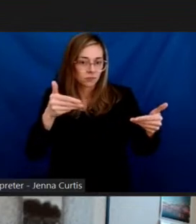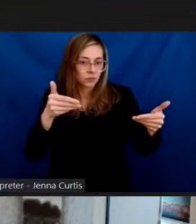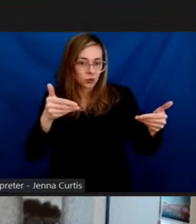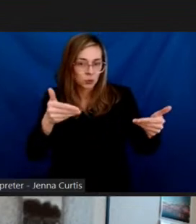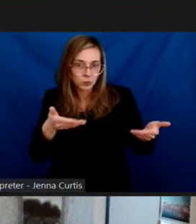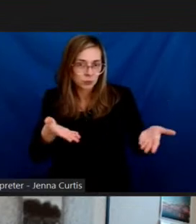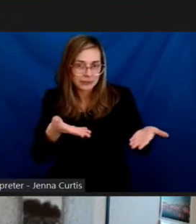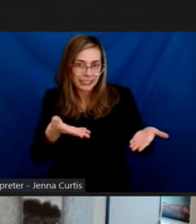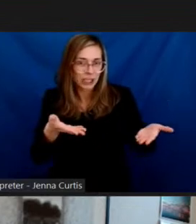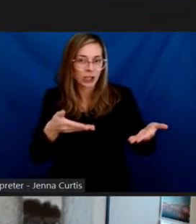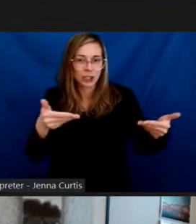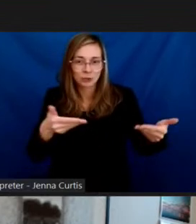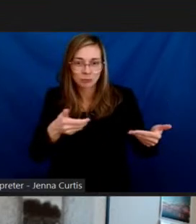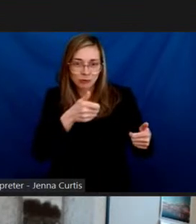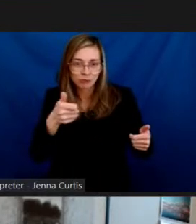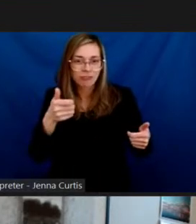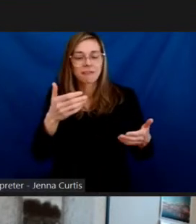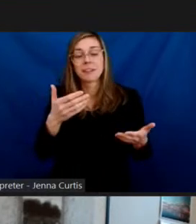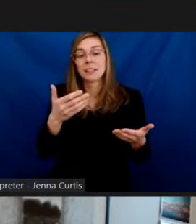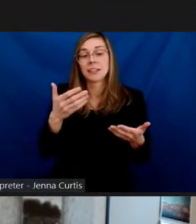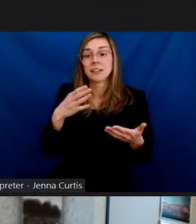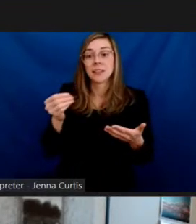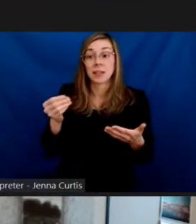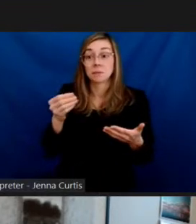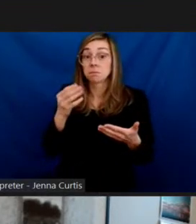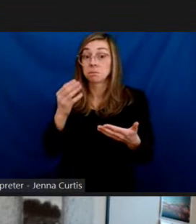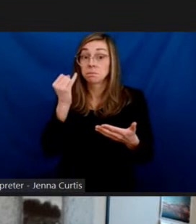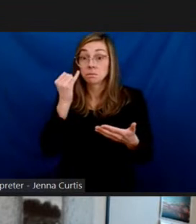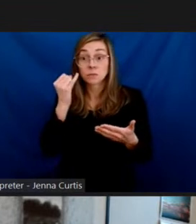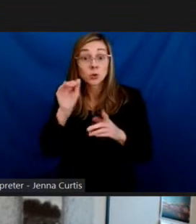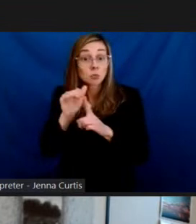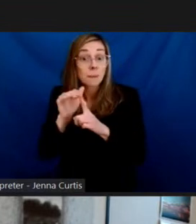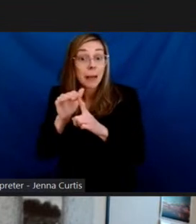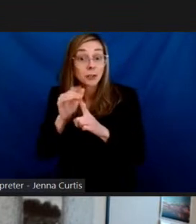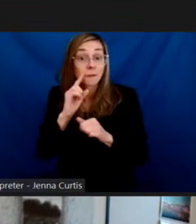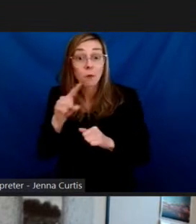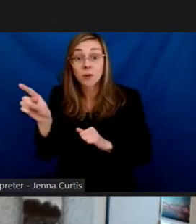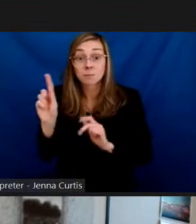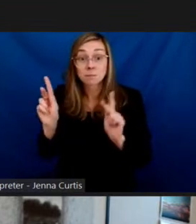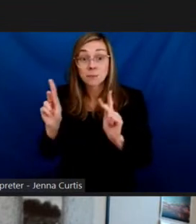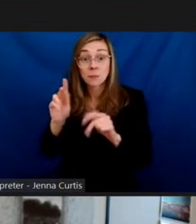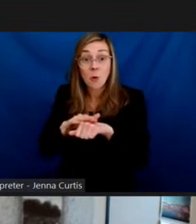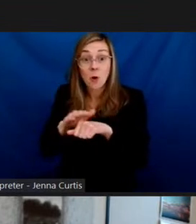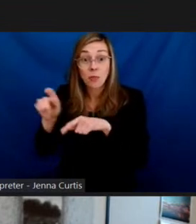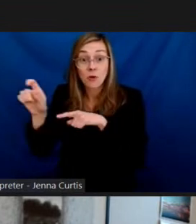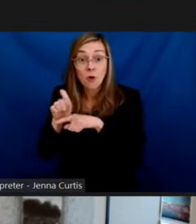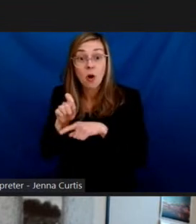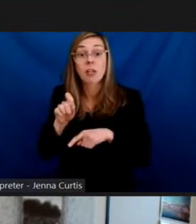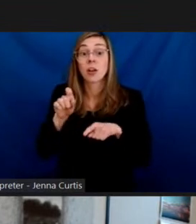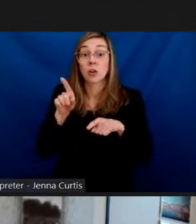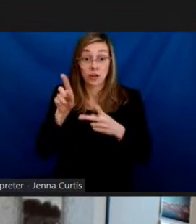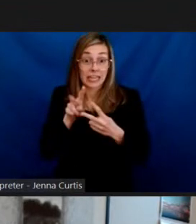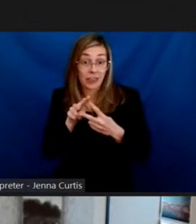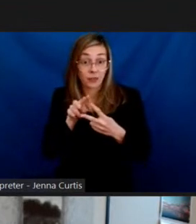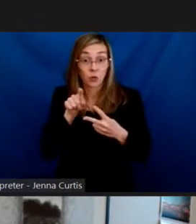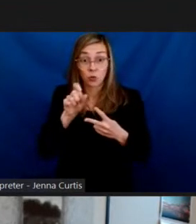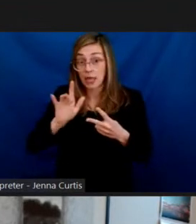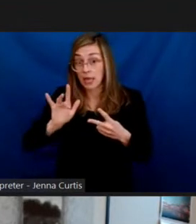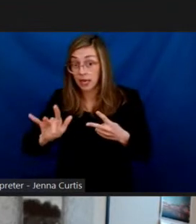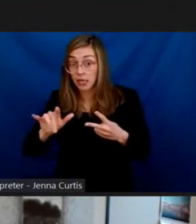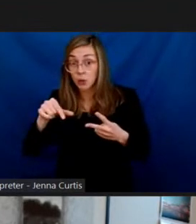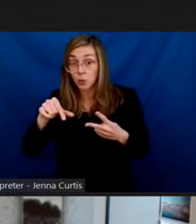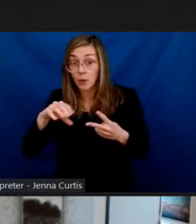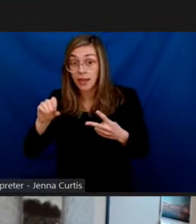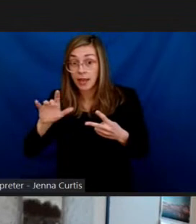direction. So just a reminder for folks, we have two options to connect. You have the Q&A function down below where you can ask a question or you can raise your hand and we will call on